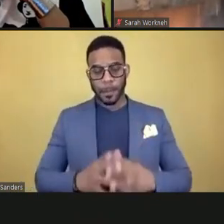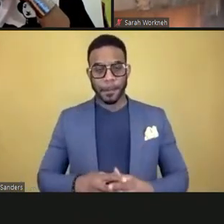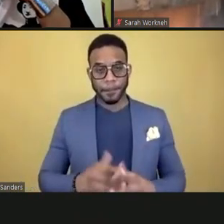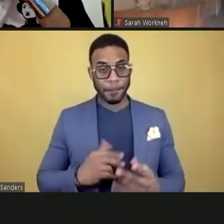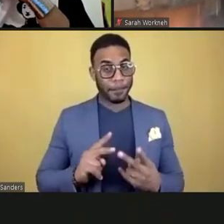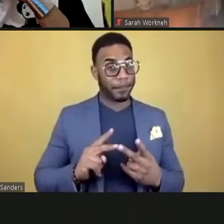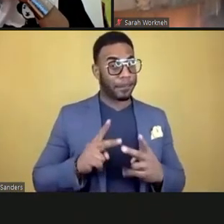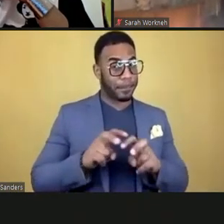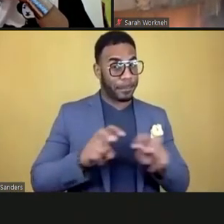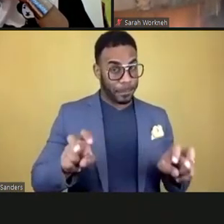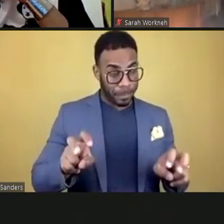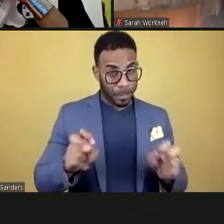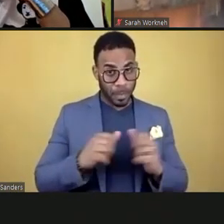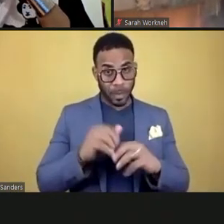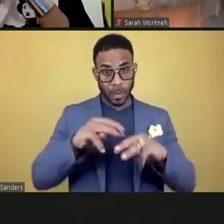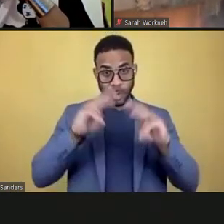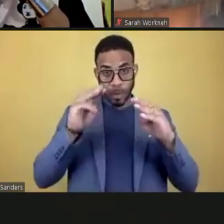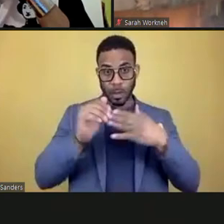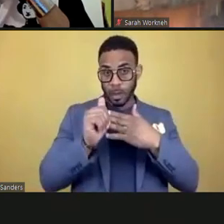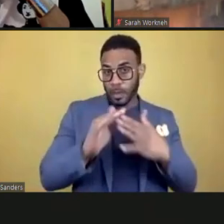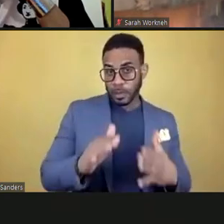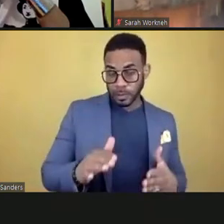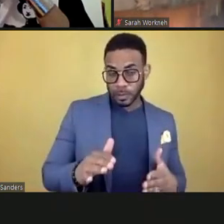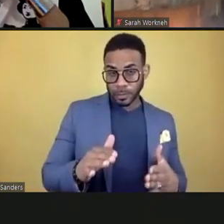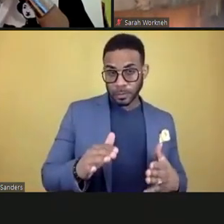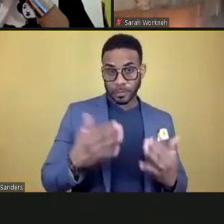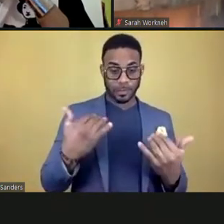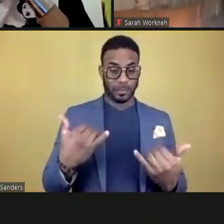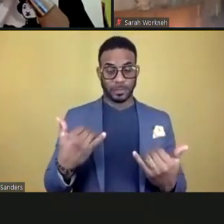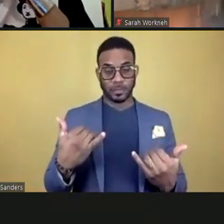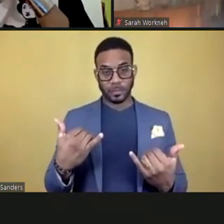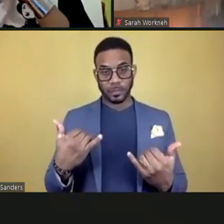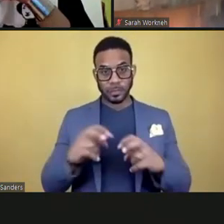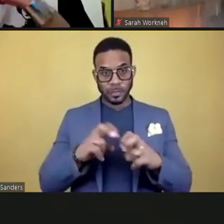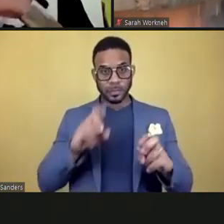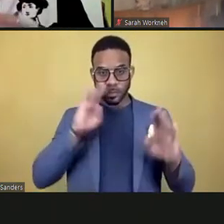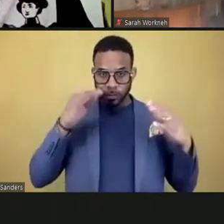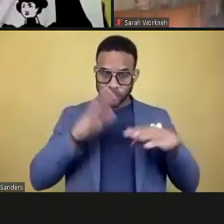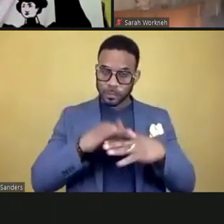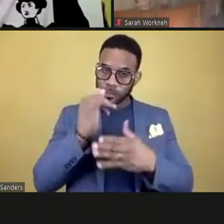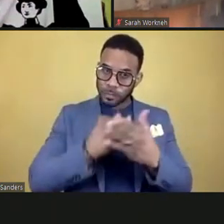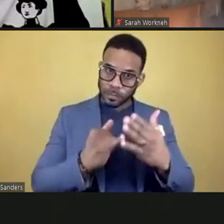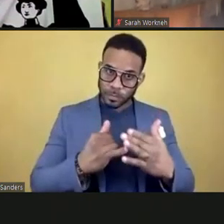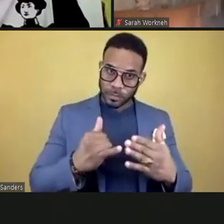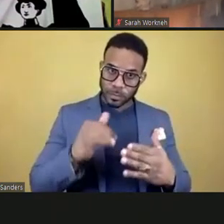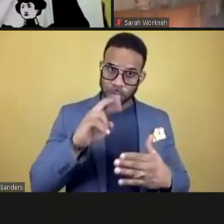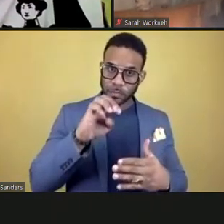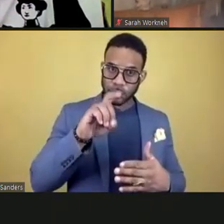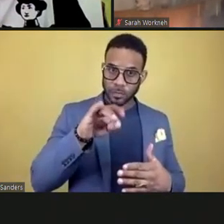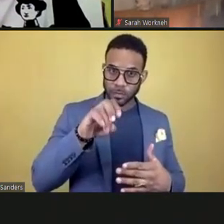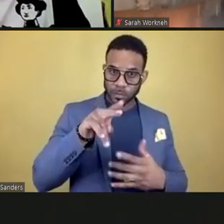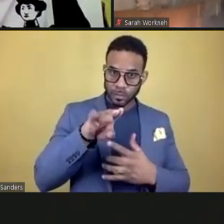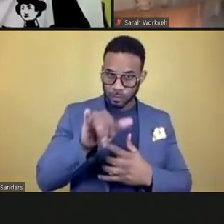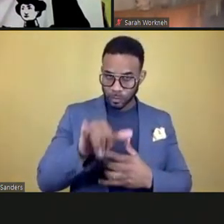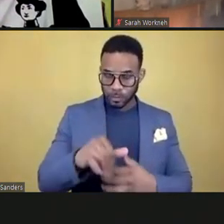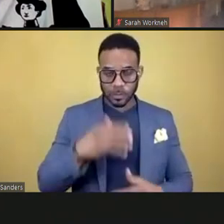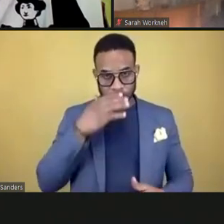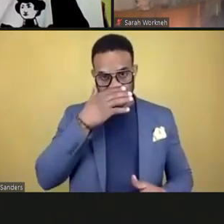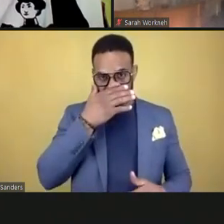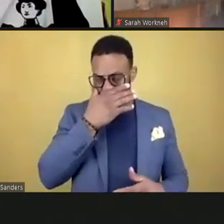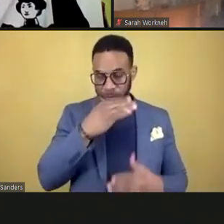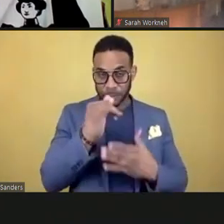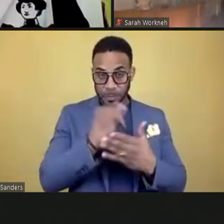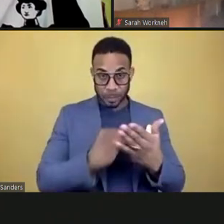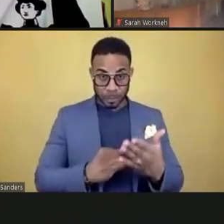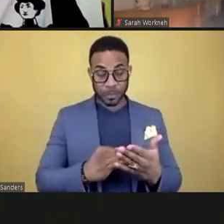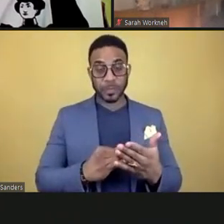second panel was with museum leaders, and today's panel is focused on artist residencies. Artist